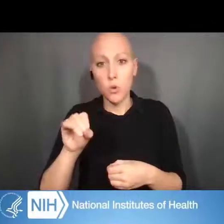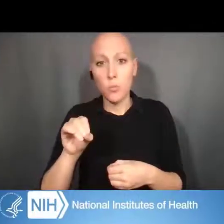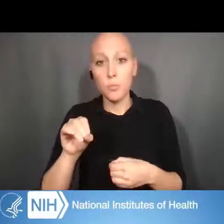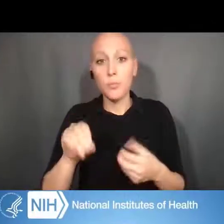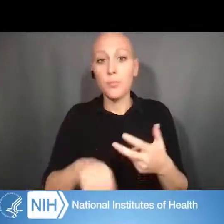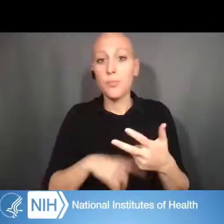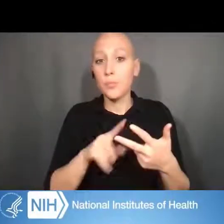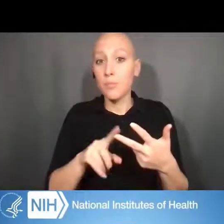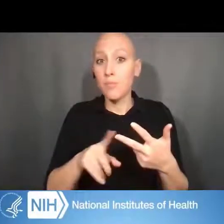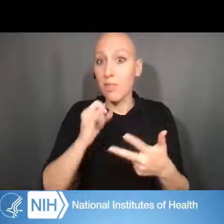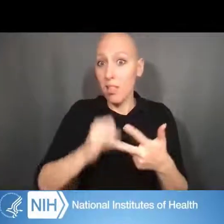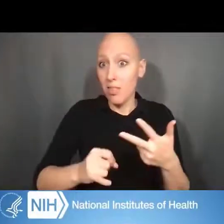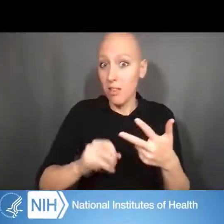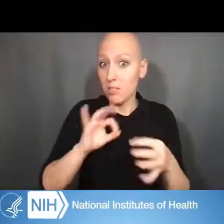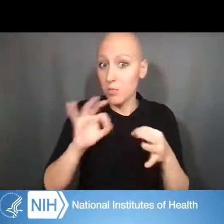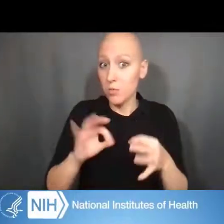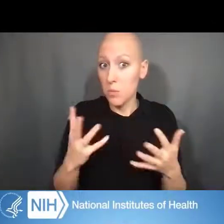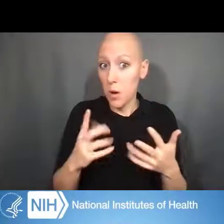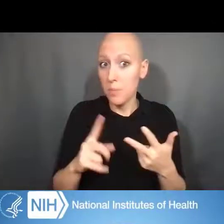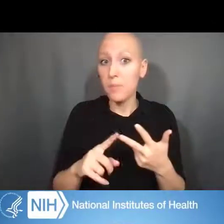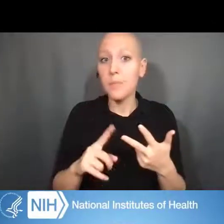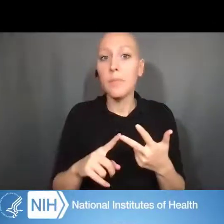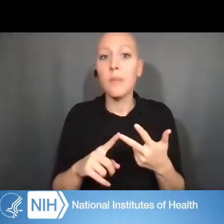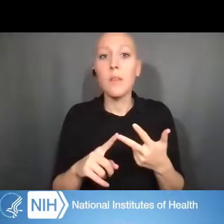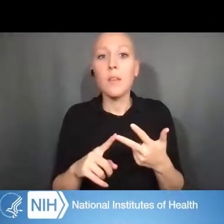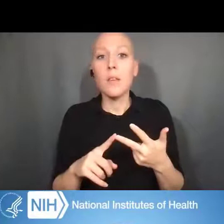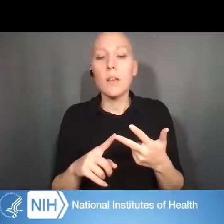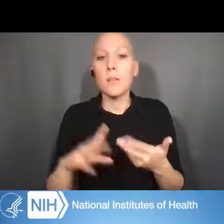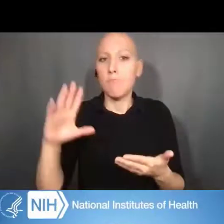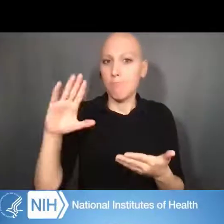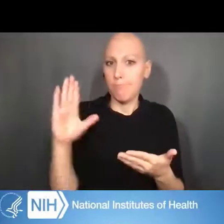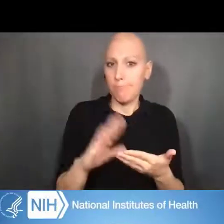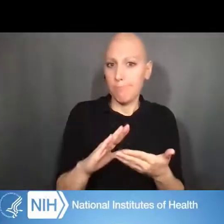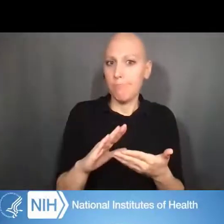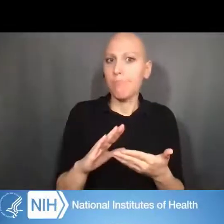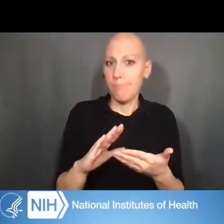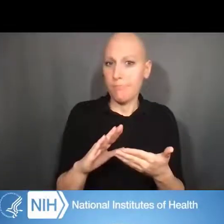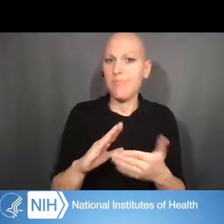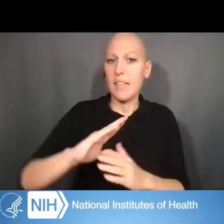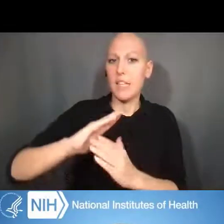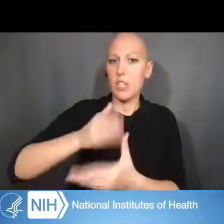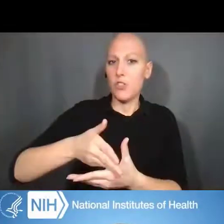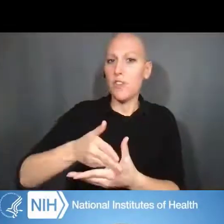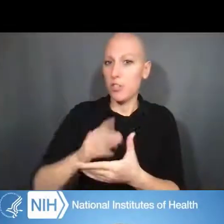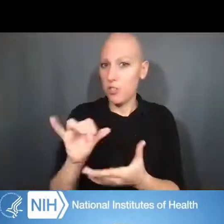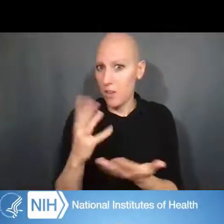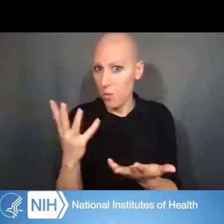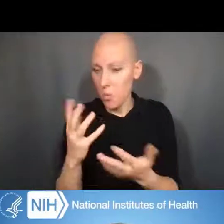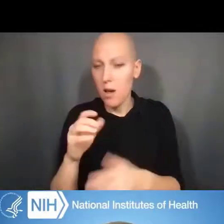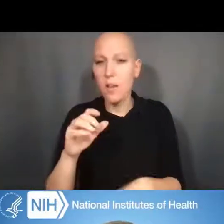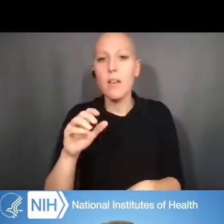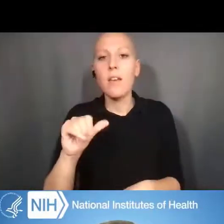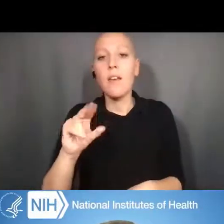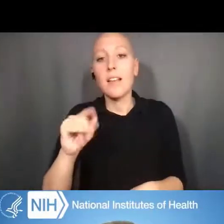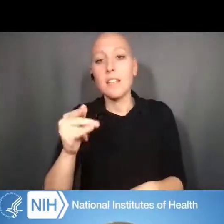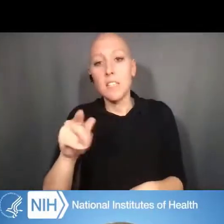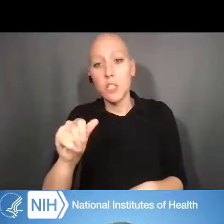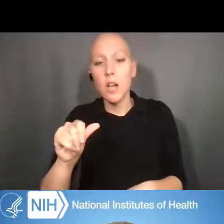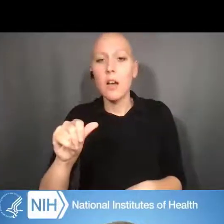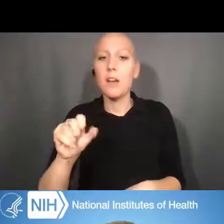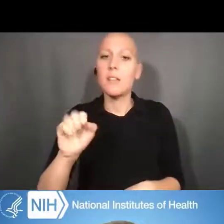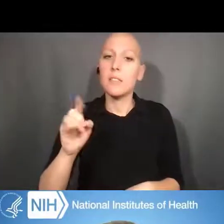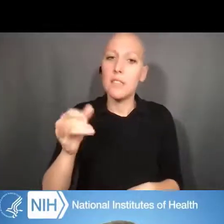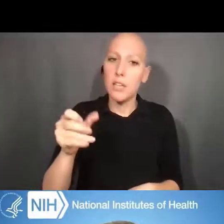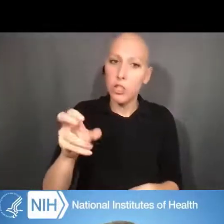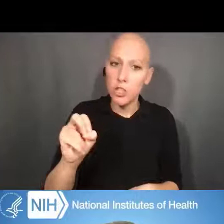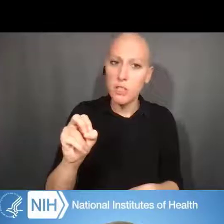including analgesic, anesthesia, and sedation, and palliative or supportive care, as well as